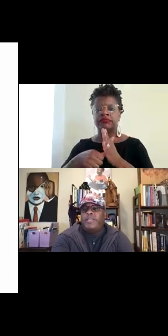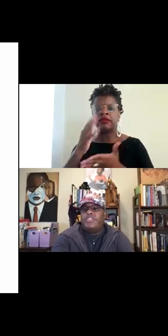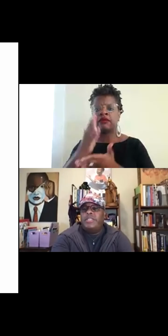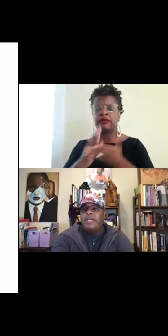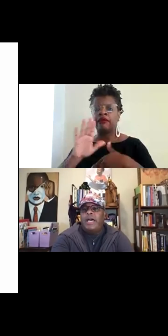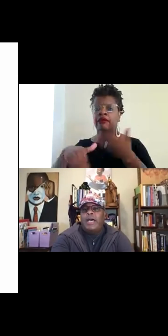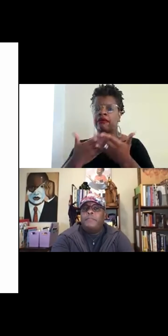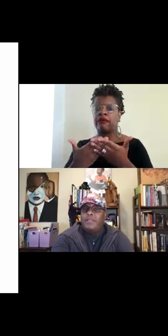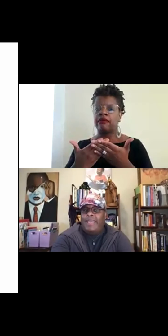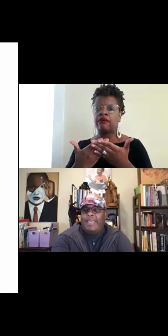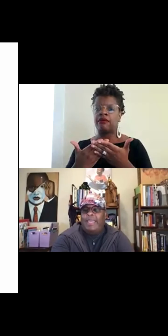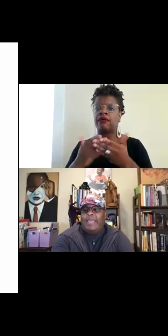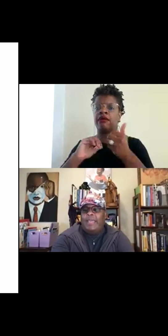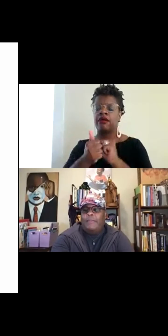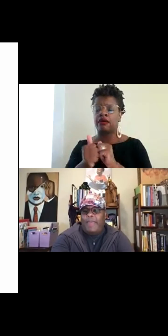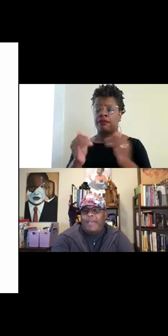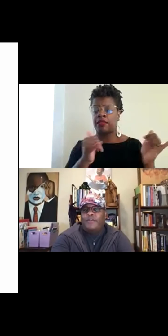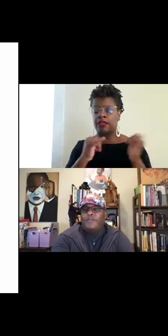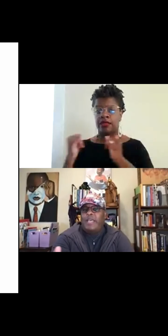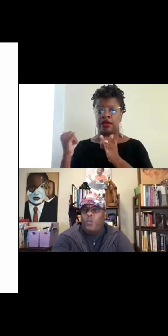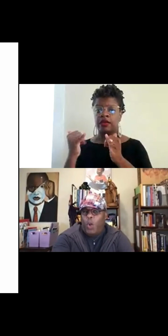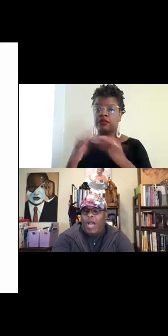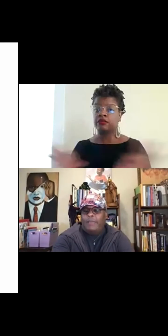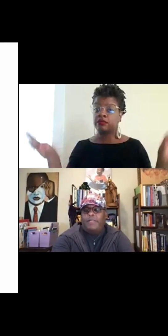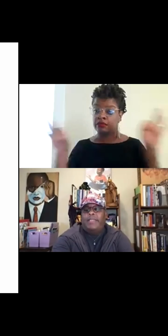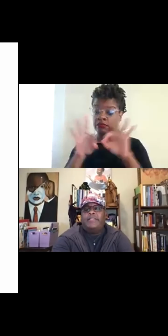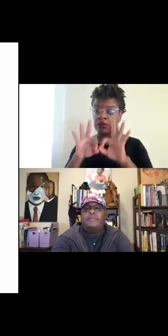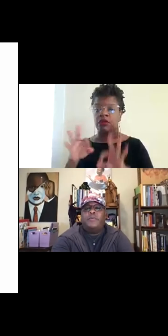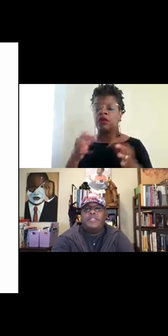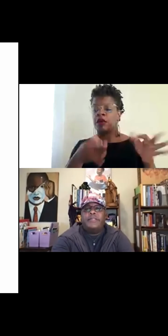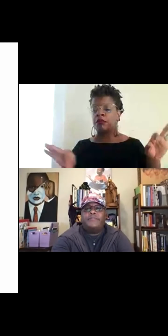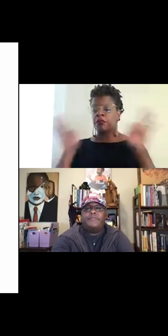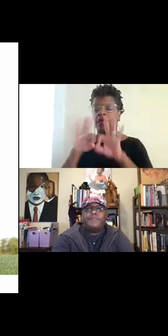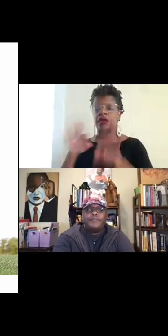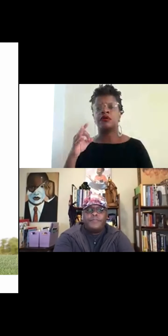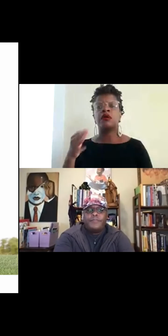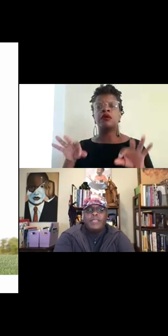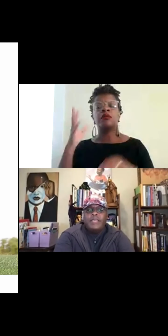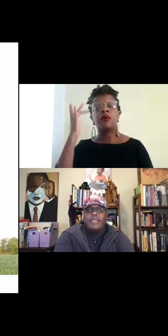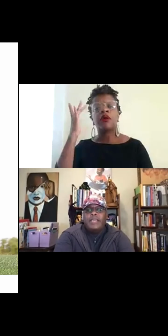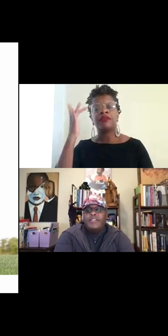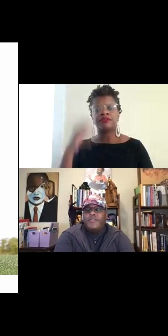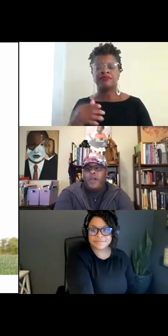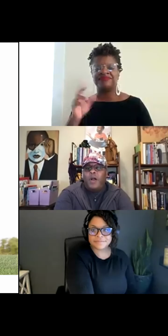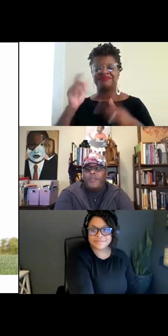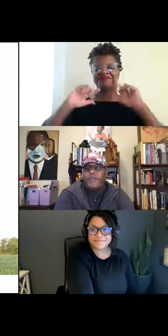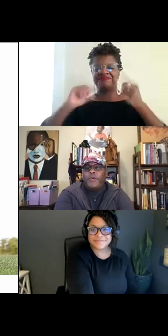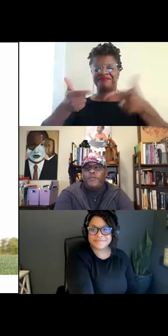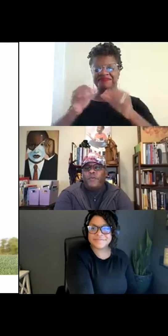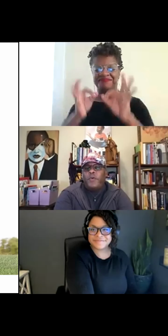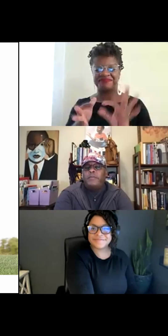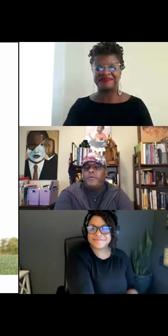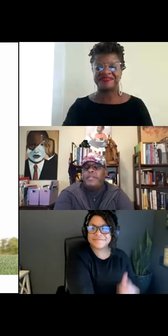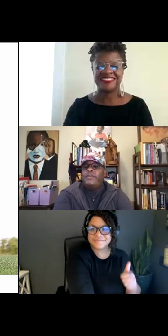in which play matters and why play is important. And so there are